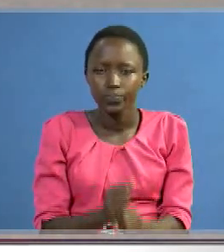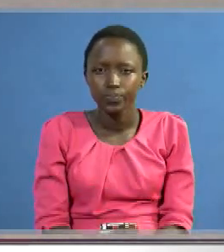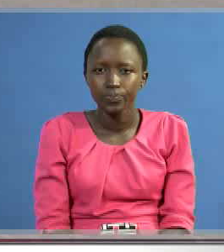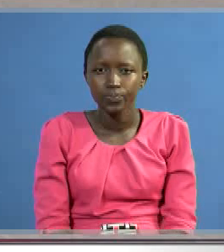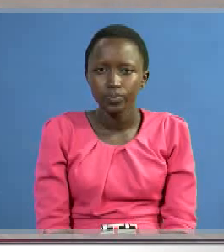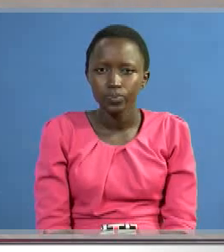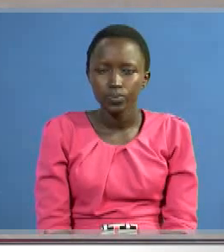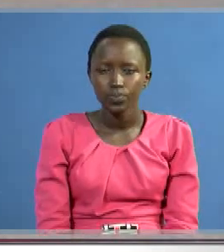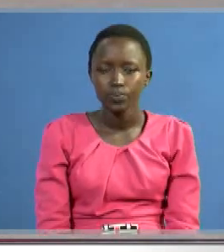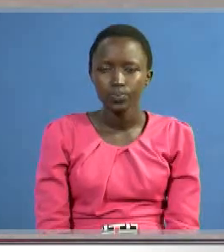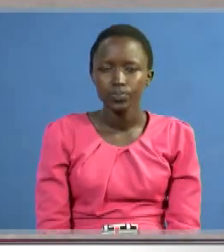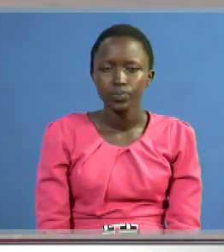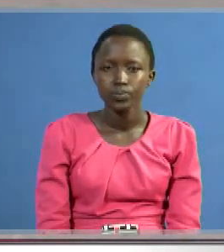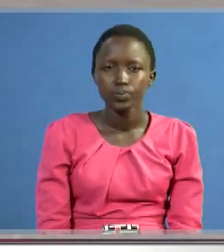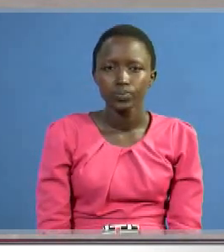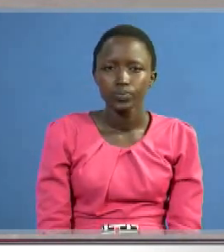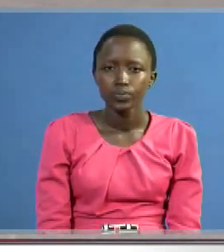Chris KUTV